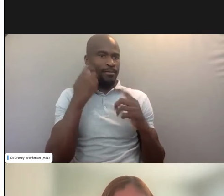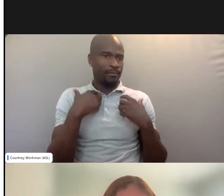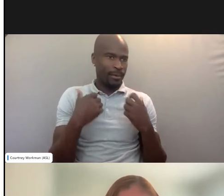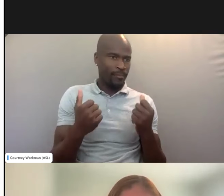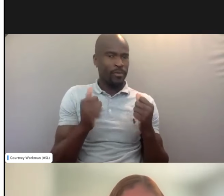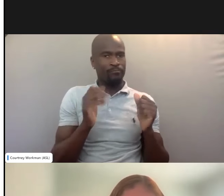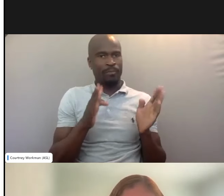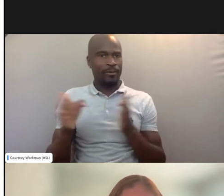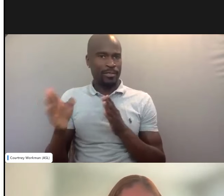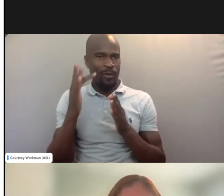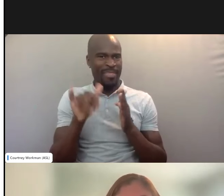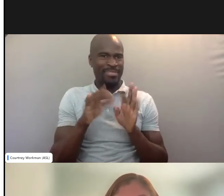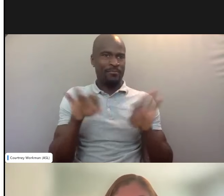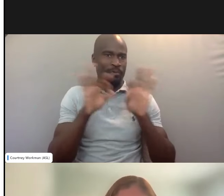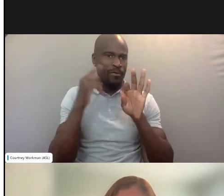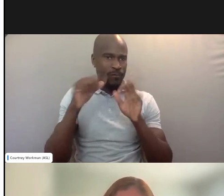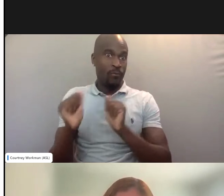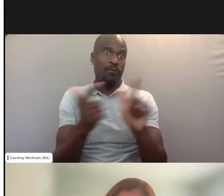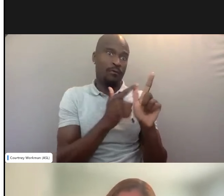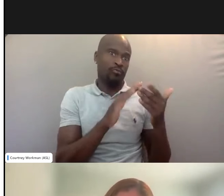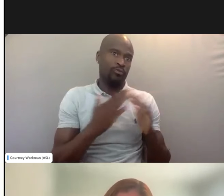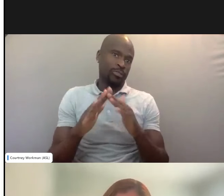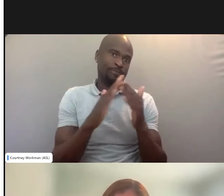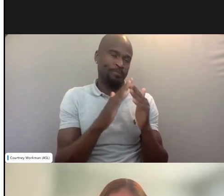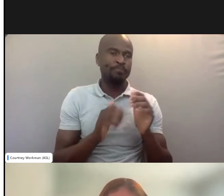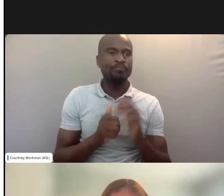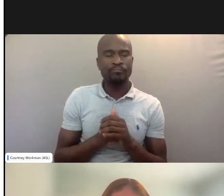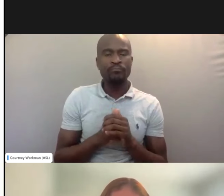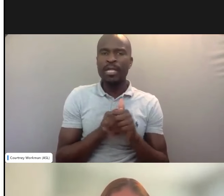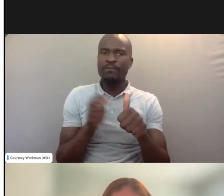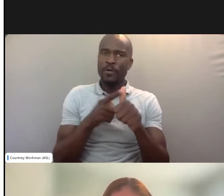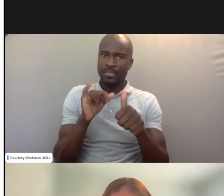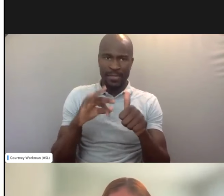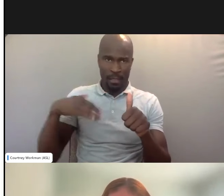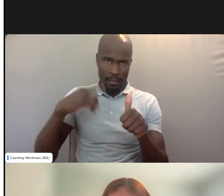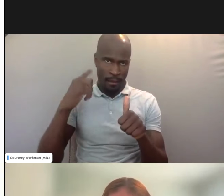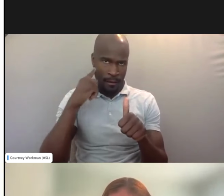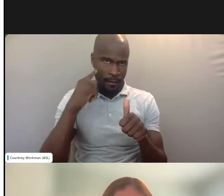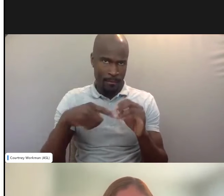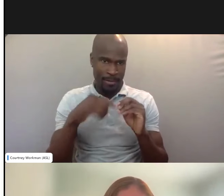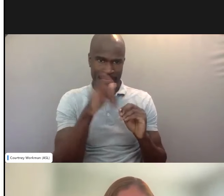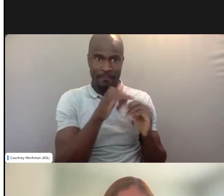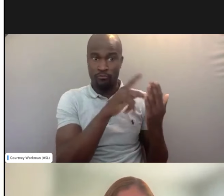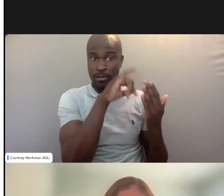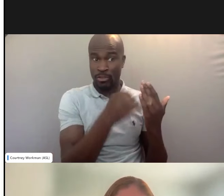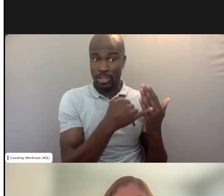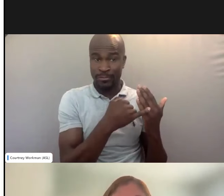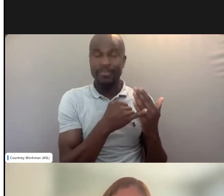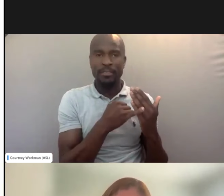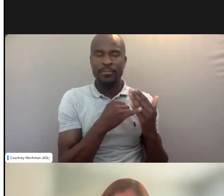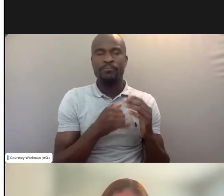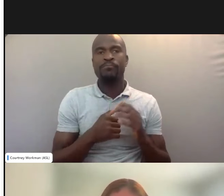all communities. So for those not familiar with the ICPTTA project that Dr. Hansen just